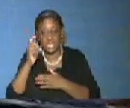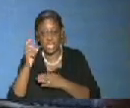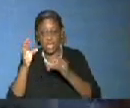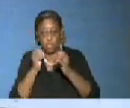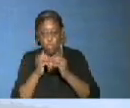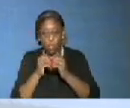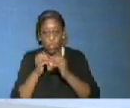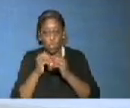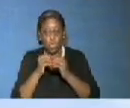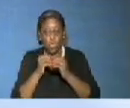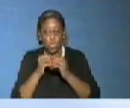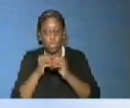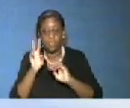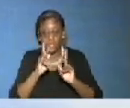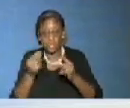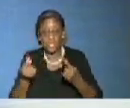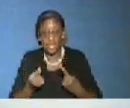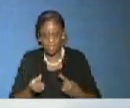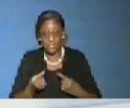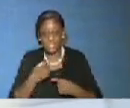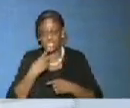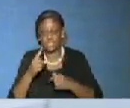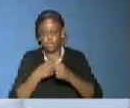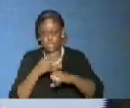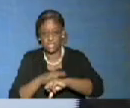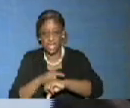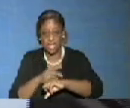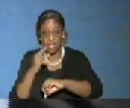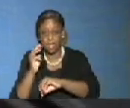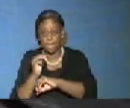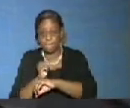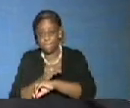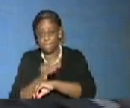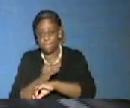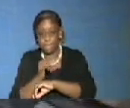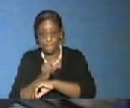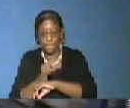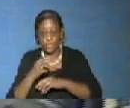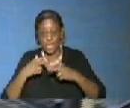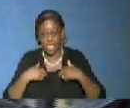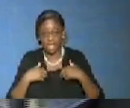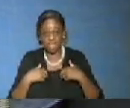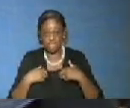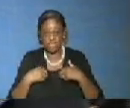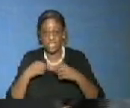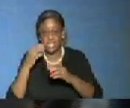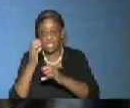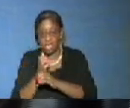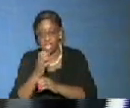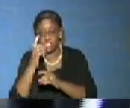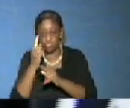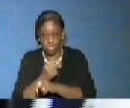the industry. For the first time Inagua and Mayaguana ever had container service or roll-on, roll-off with cars and trucks and buses